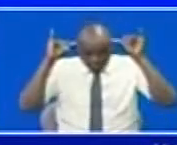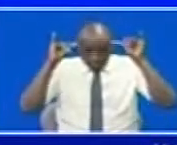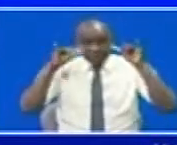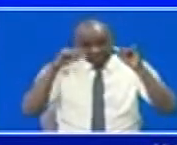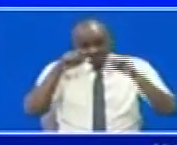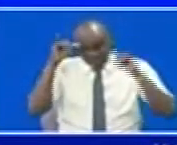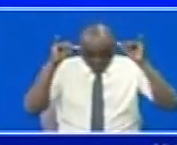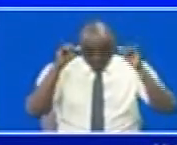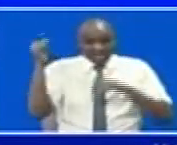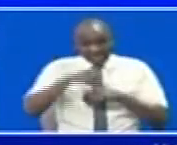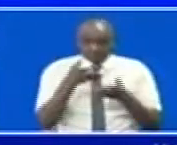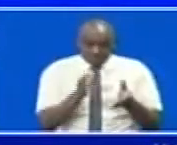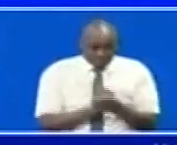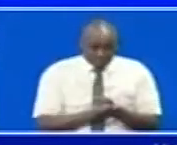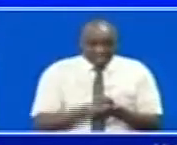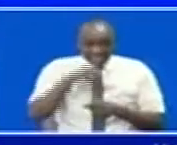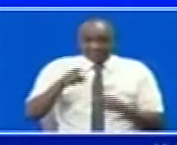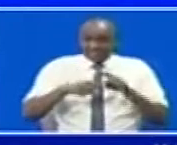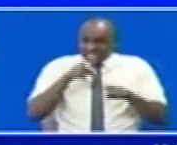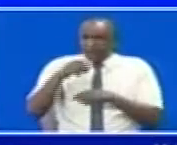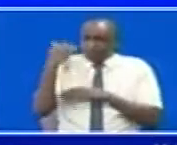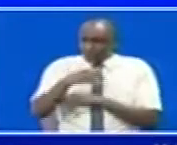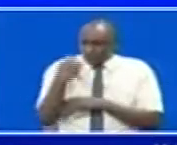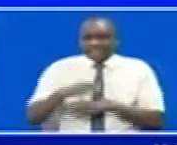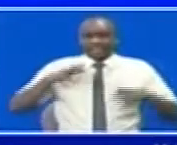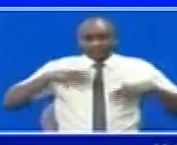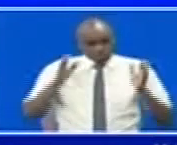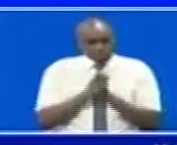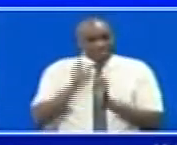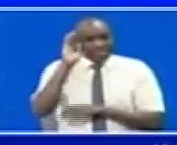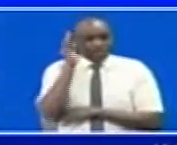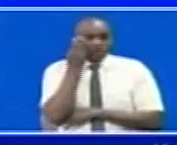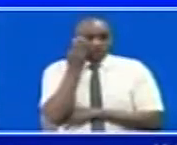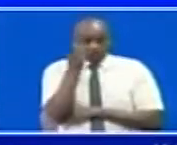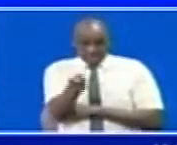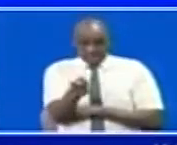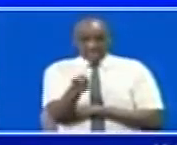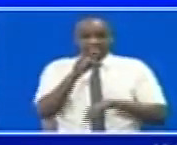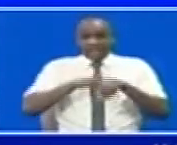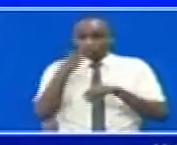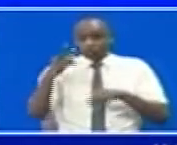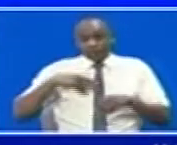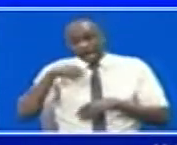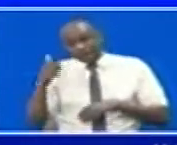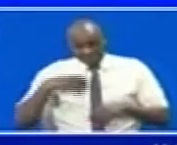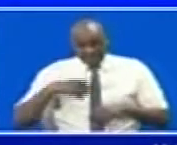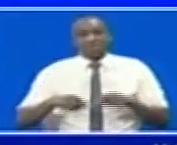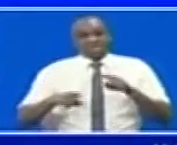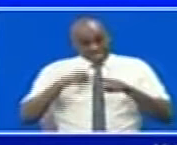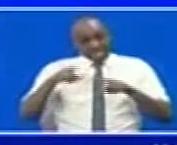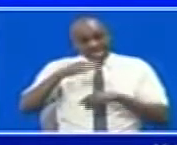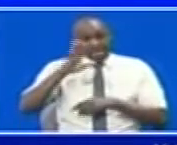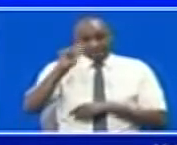early today. 8 were killed at Kum along the border of Samburu and the Isiolo counties, while the other 2 were killed in Baragoi